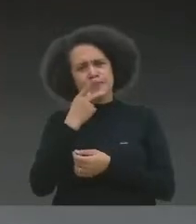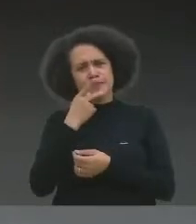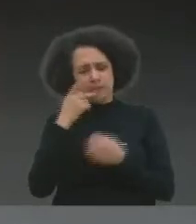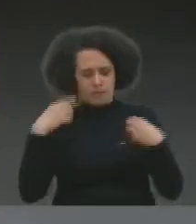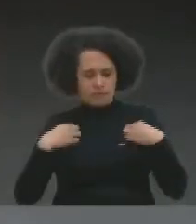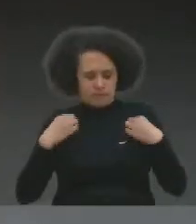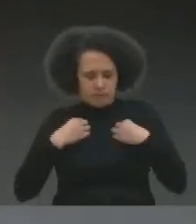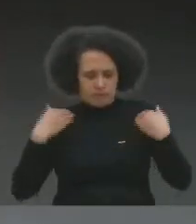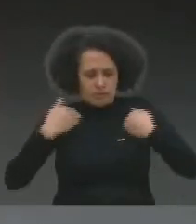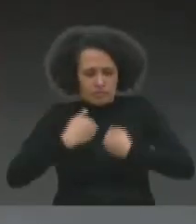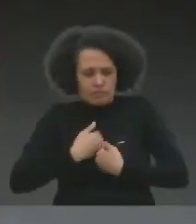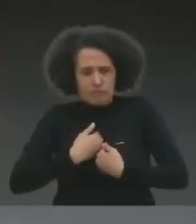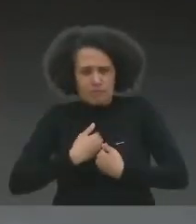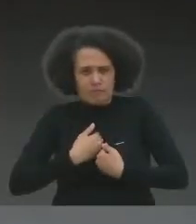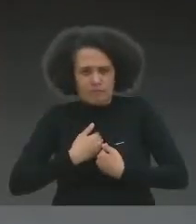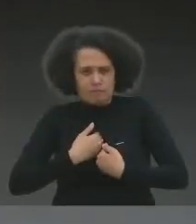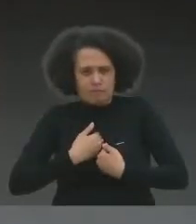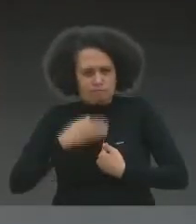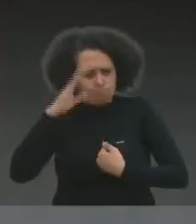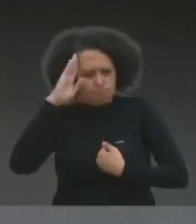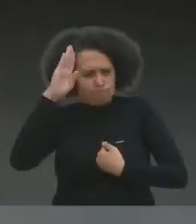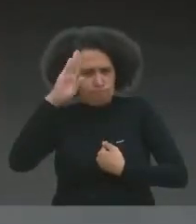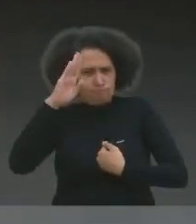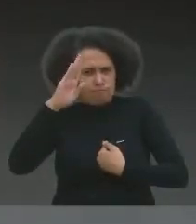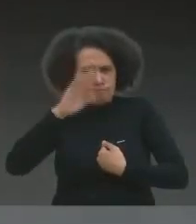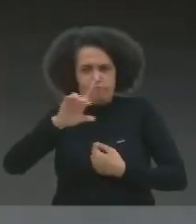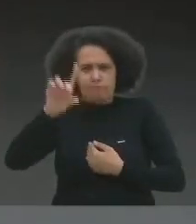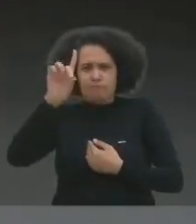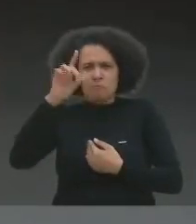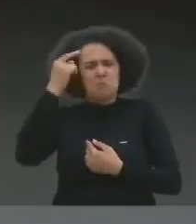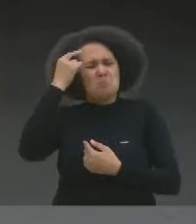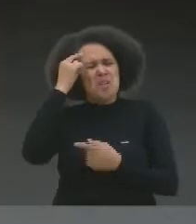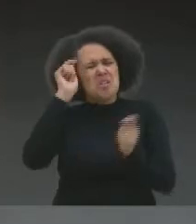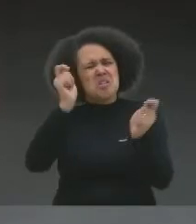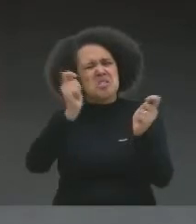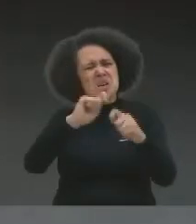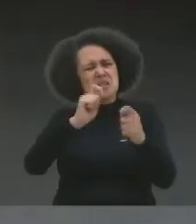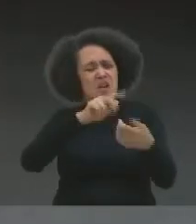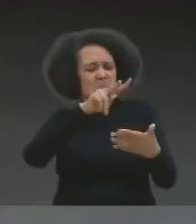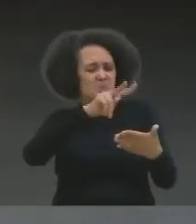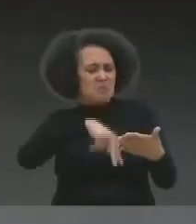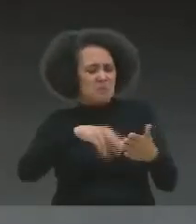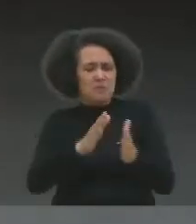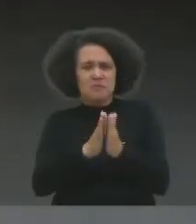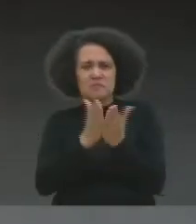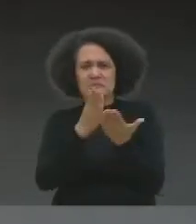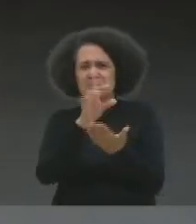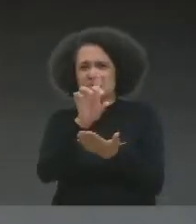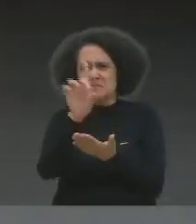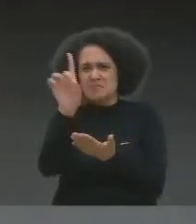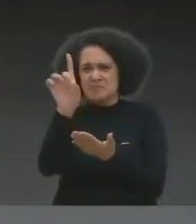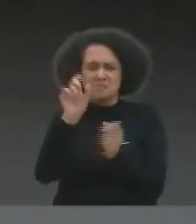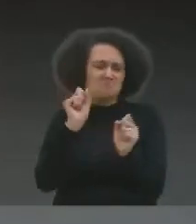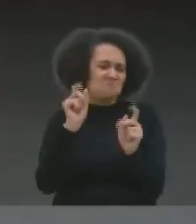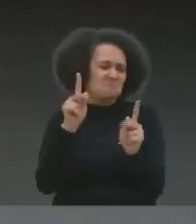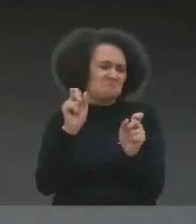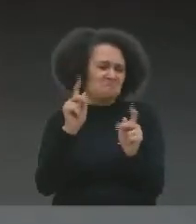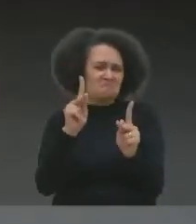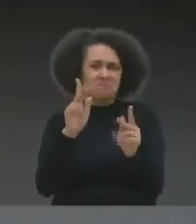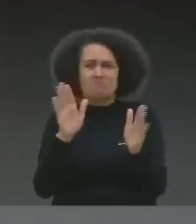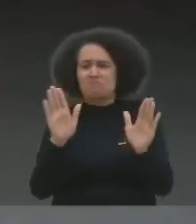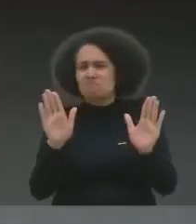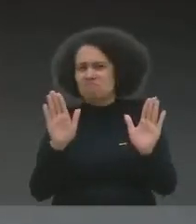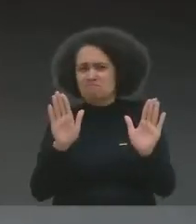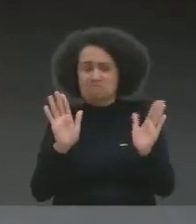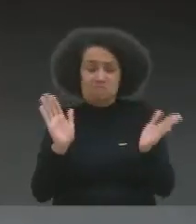que isso é algo casual. Okay, I read that in the Bible. Okay, eu já li isso na Bíblia. Okay, I said a prayer and I said those words.